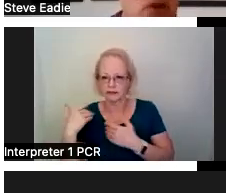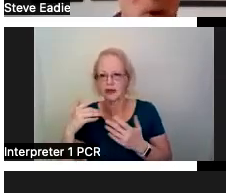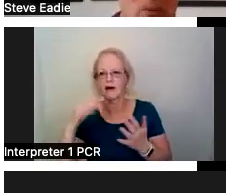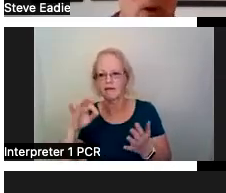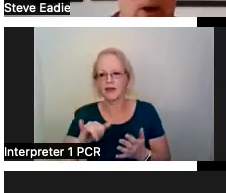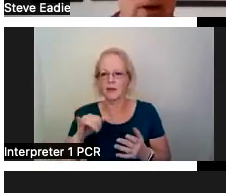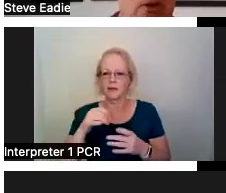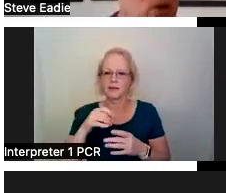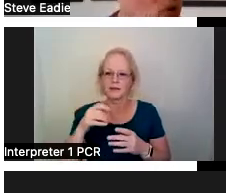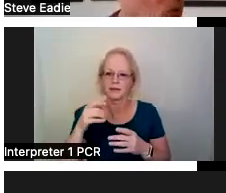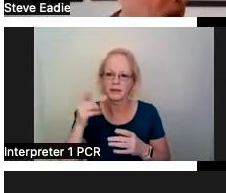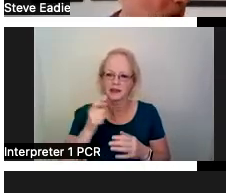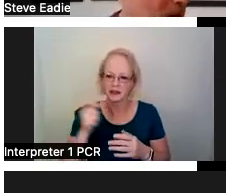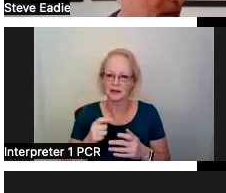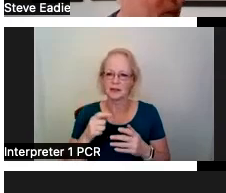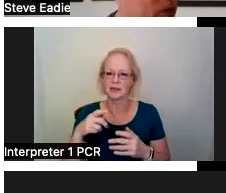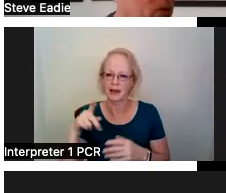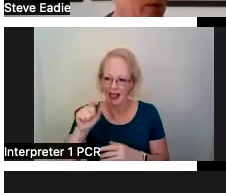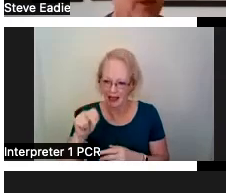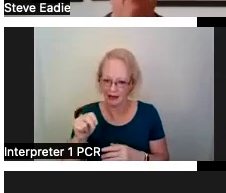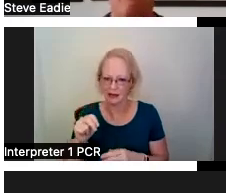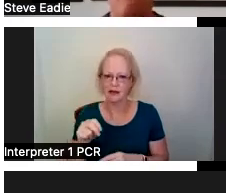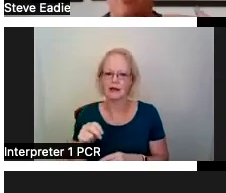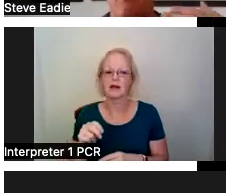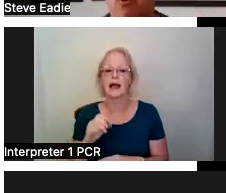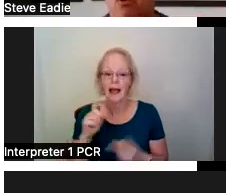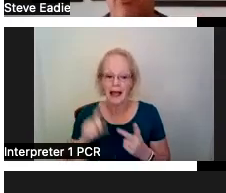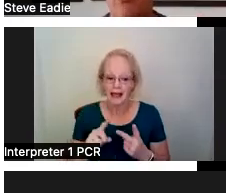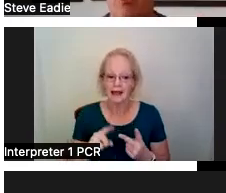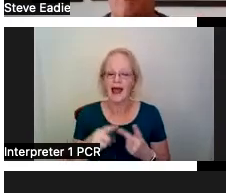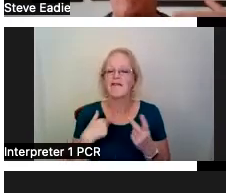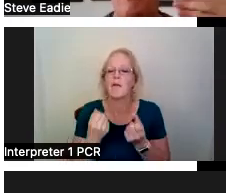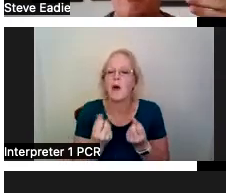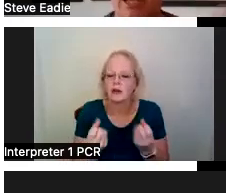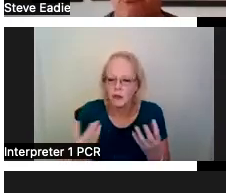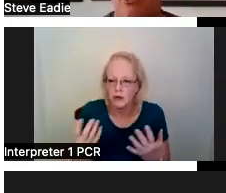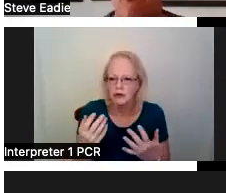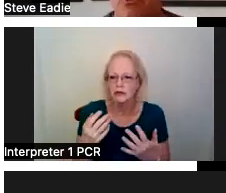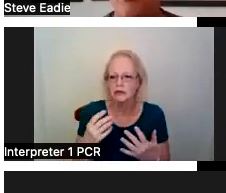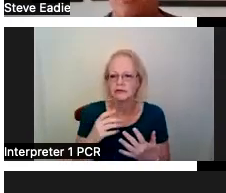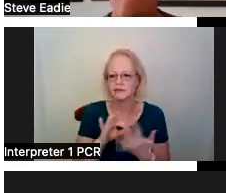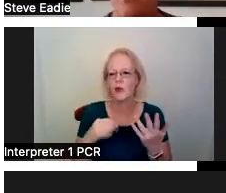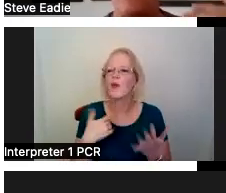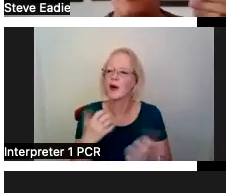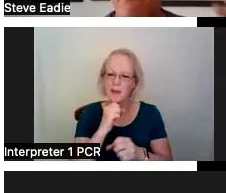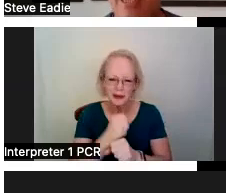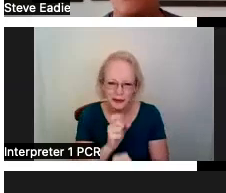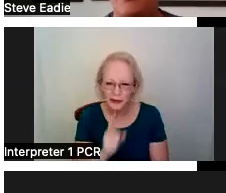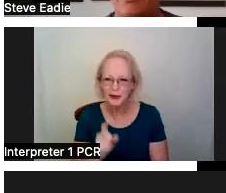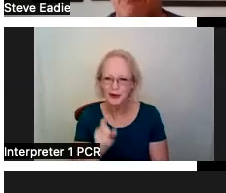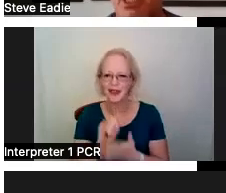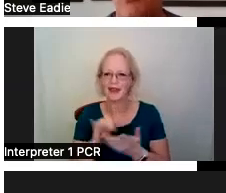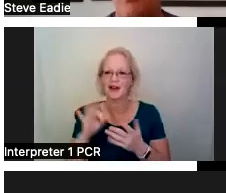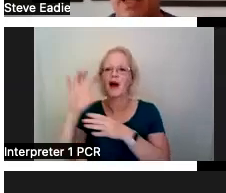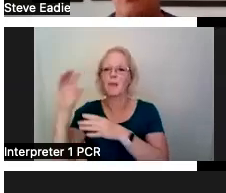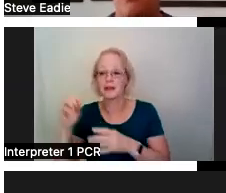it's multiple employers. We want to make sure that employers aren't suffering the burden of actually